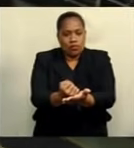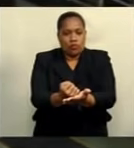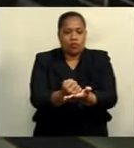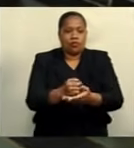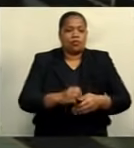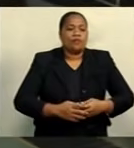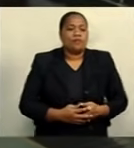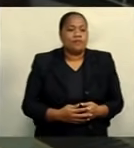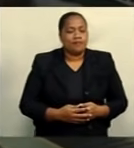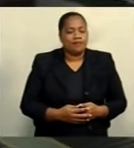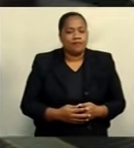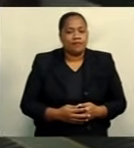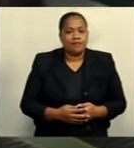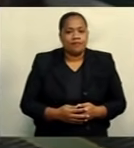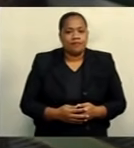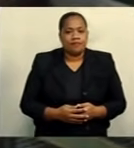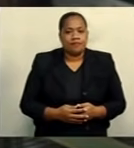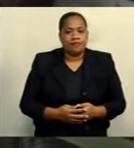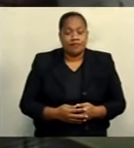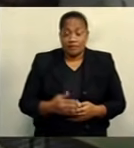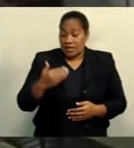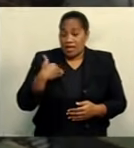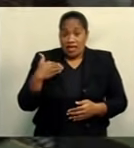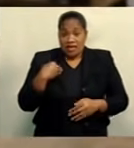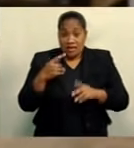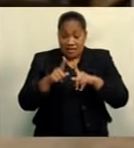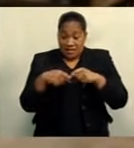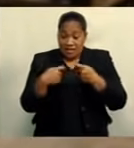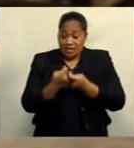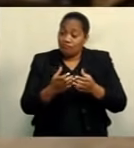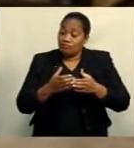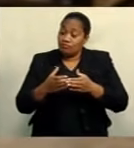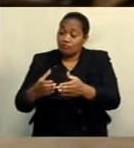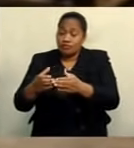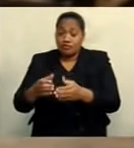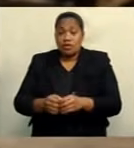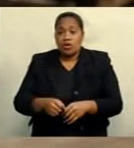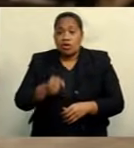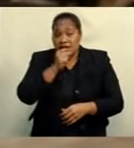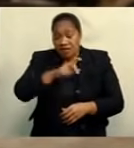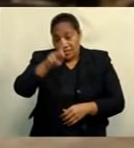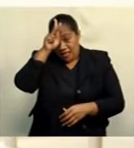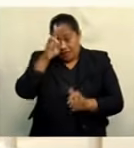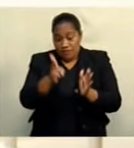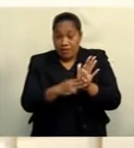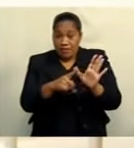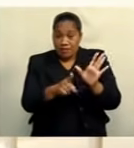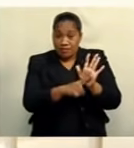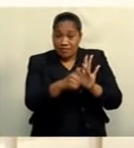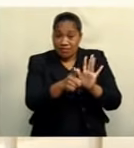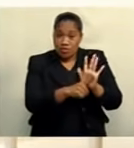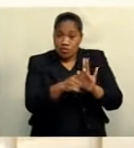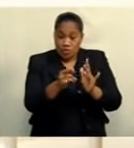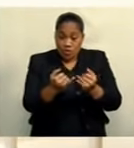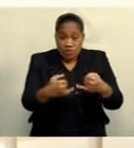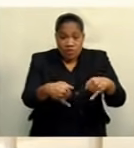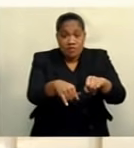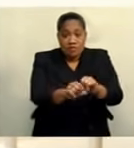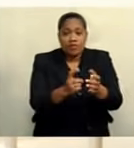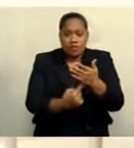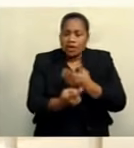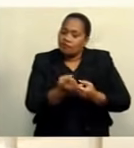reports. Health teams sent to Kandavu and Malolo Island comprises of support teams that will be providing